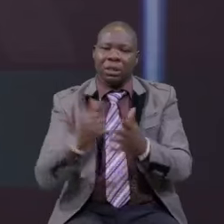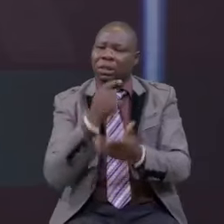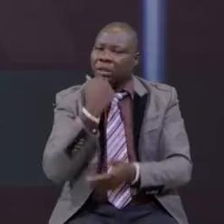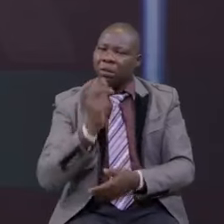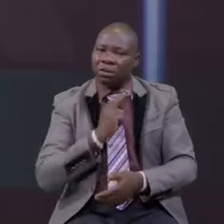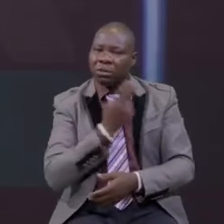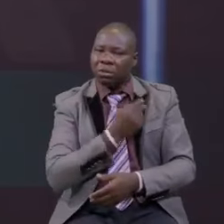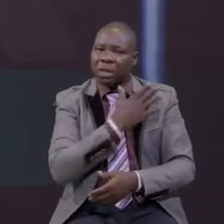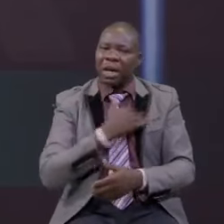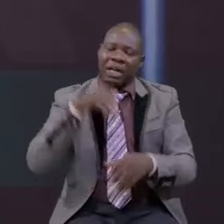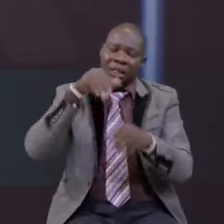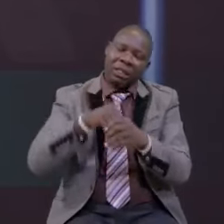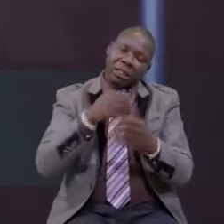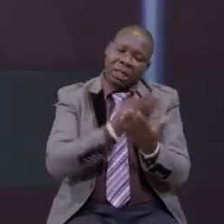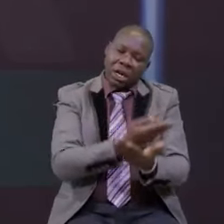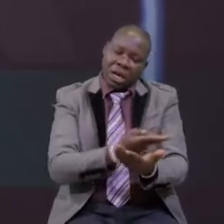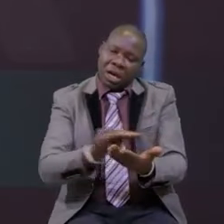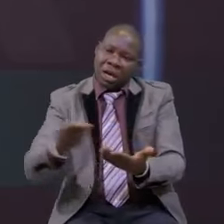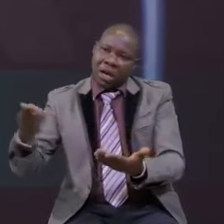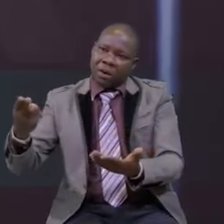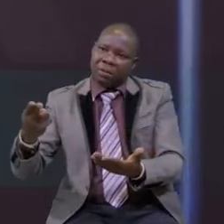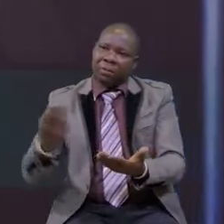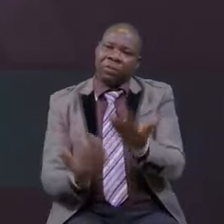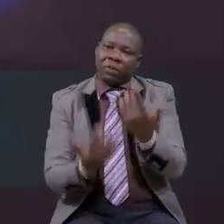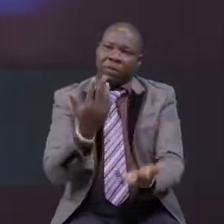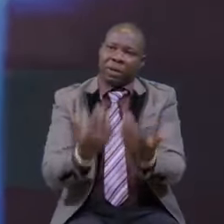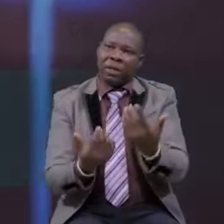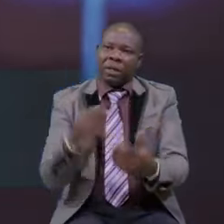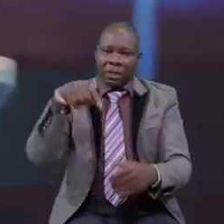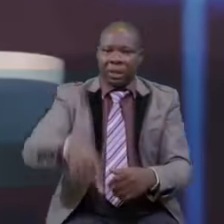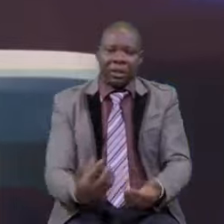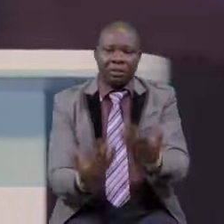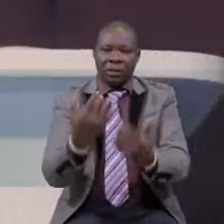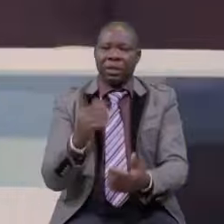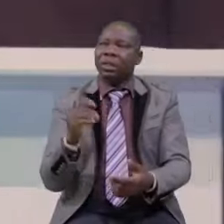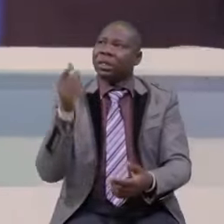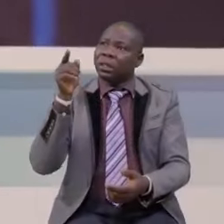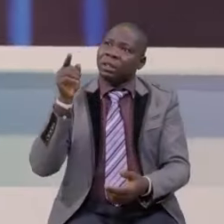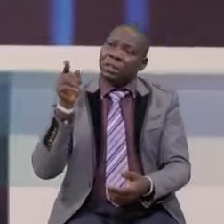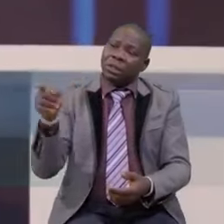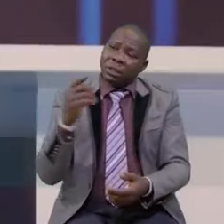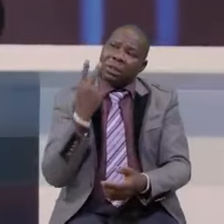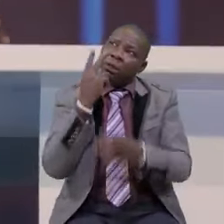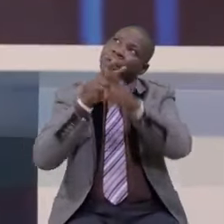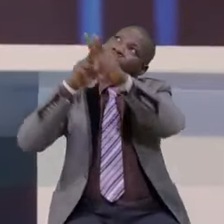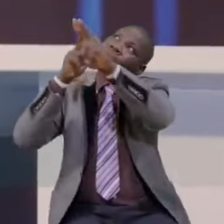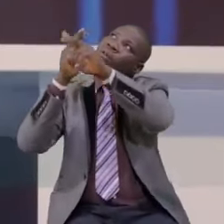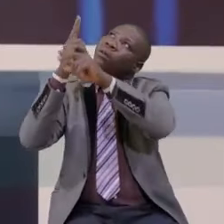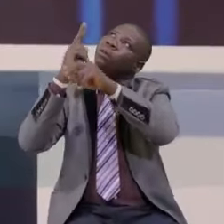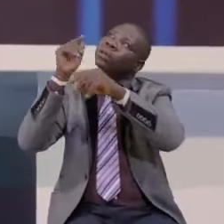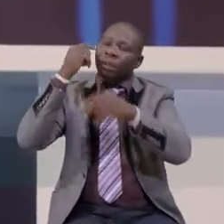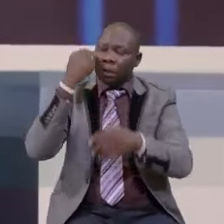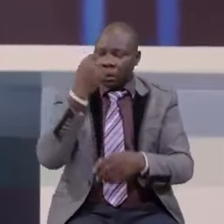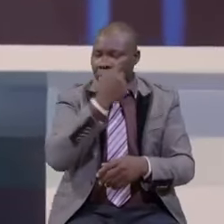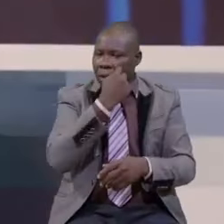in hell, he lifted up his eyes. How would you know that life will be better for the